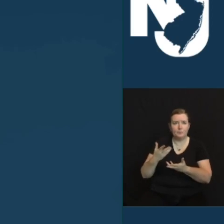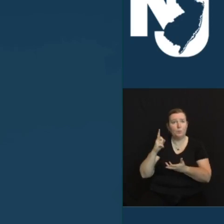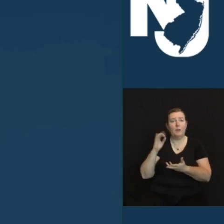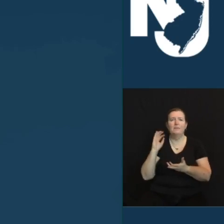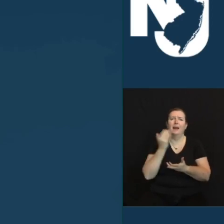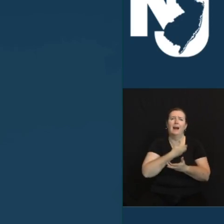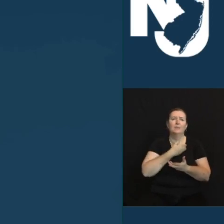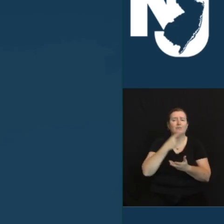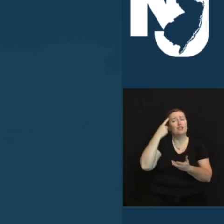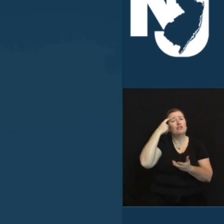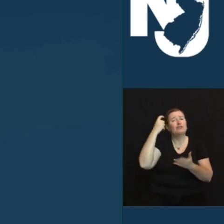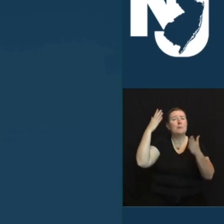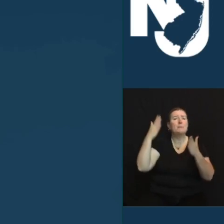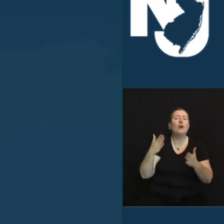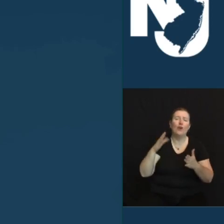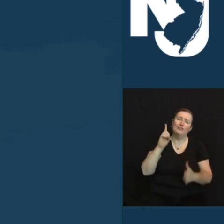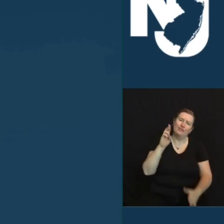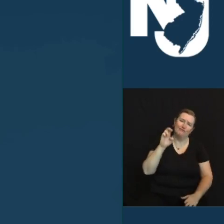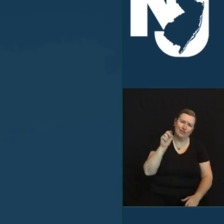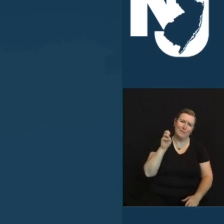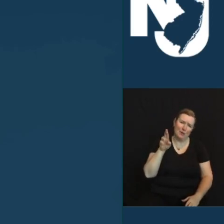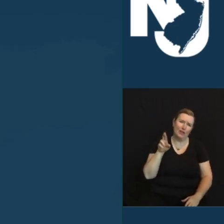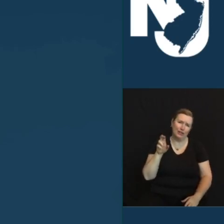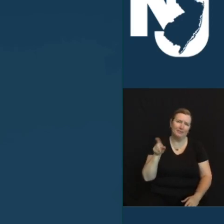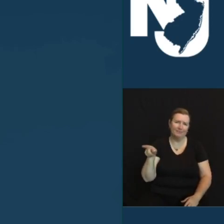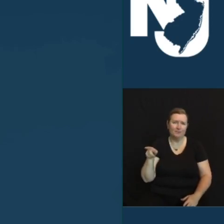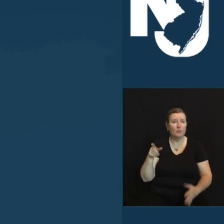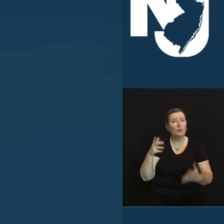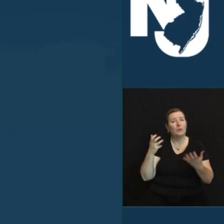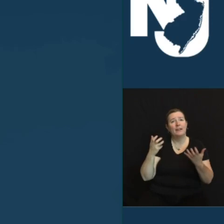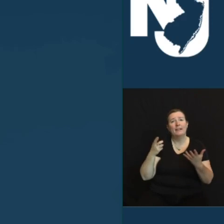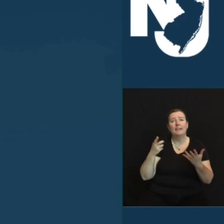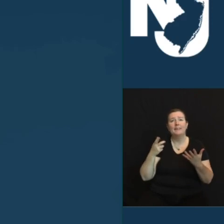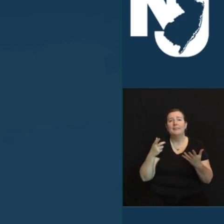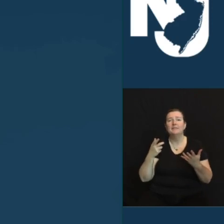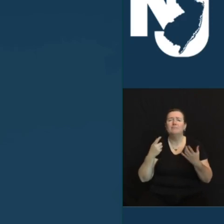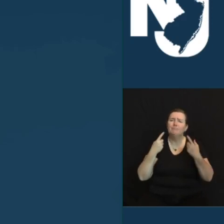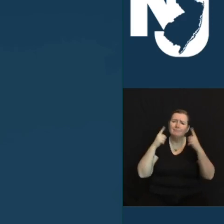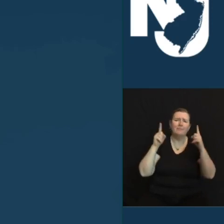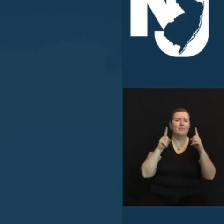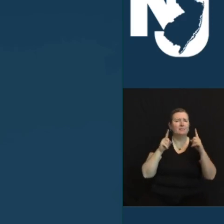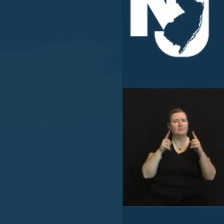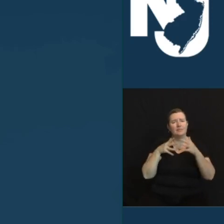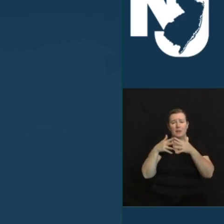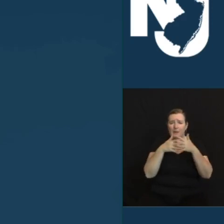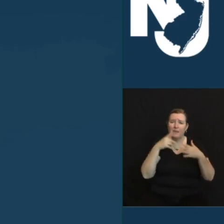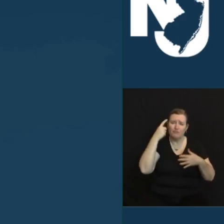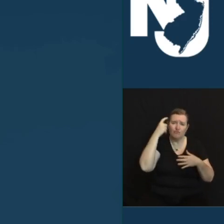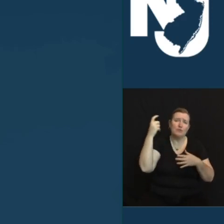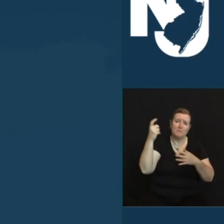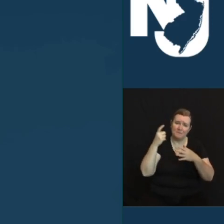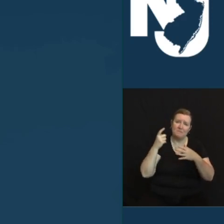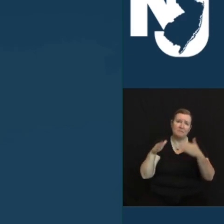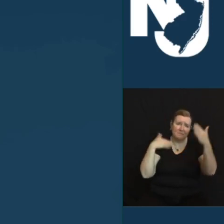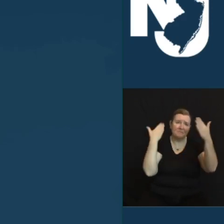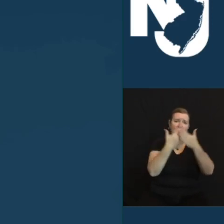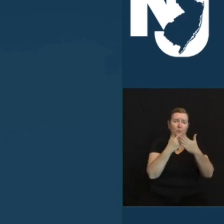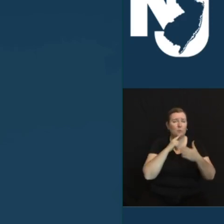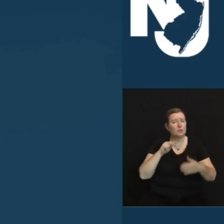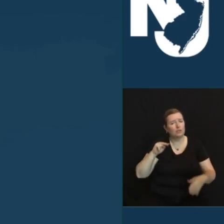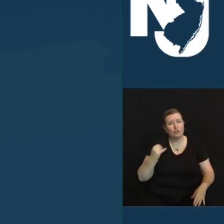Our goal is for Ramon and Margot's family to achieve their American dreams, because this is New Jersey, and we look after